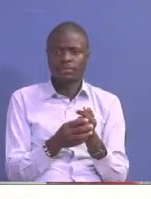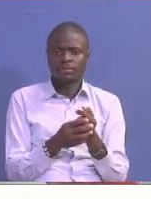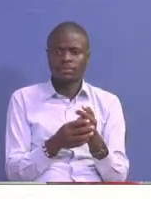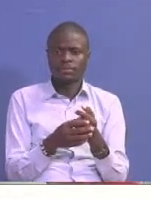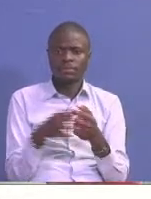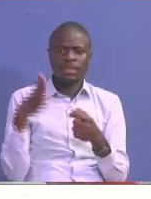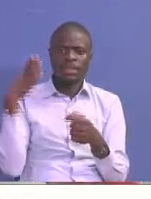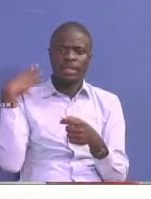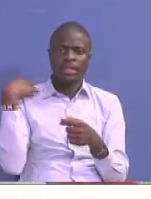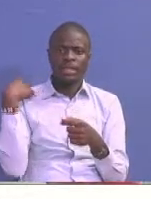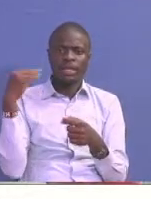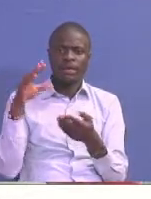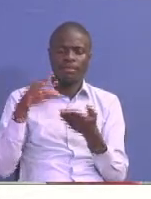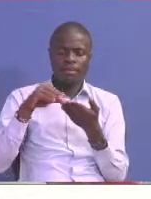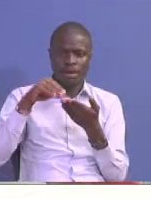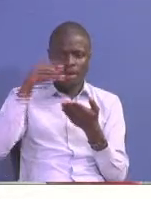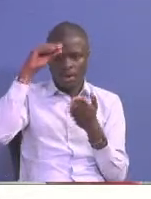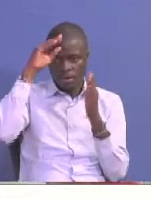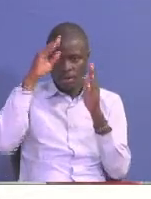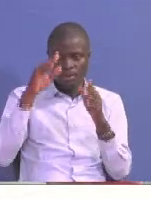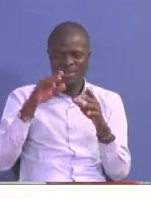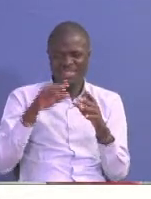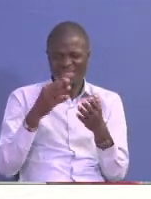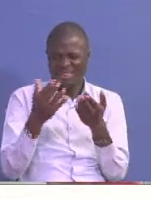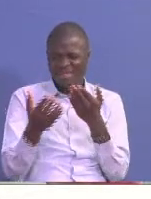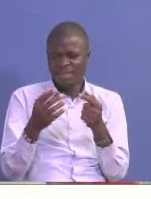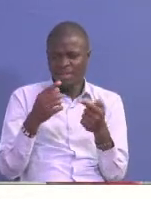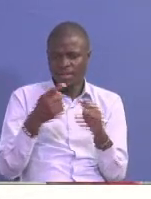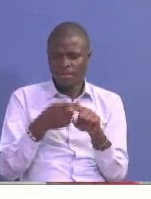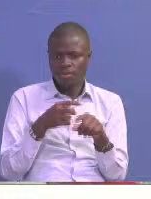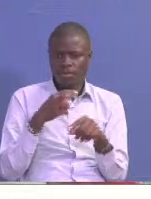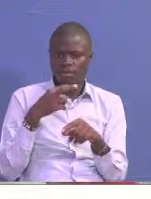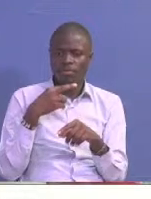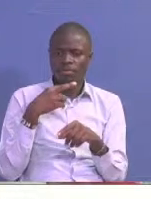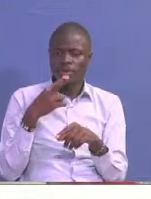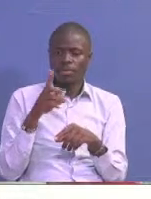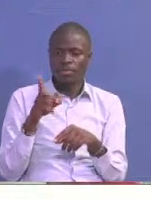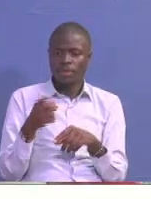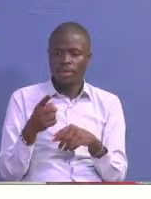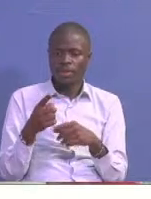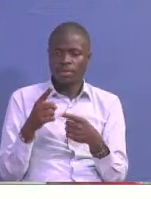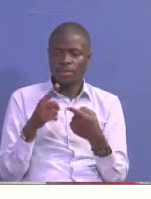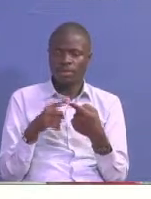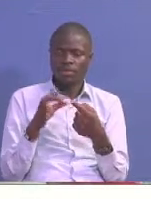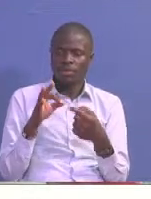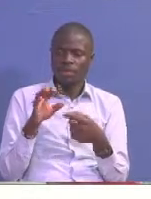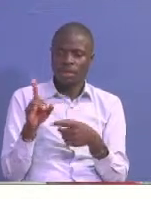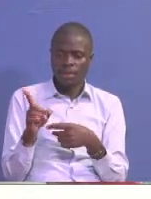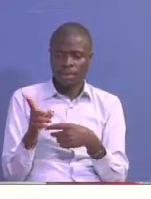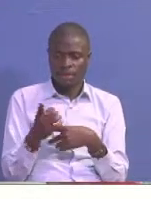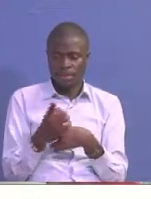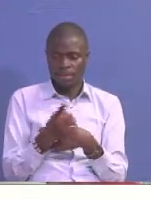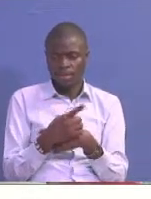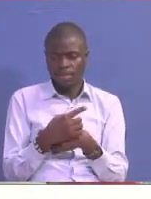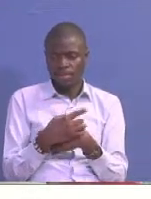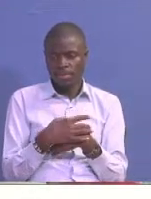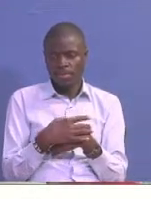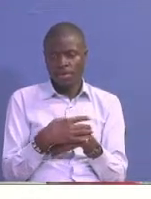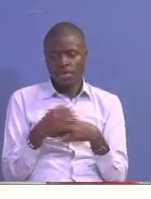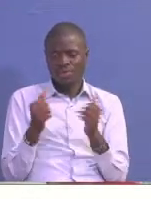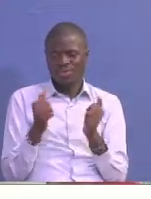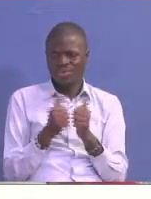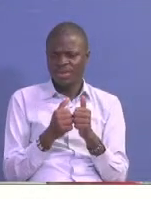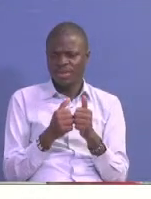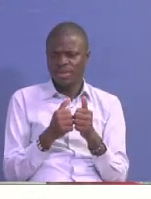the number of students varied around from around 2,000 Nairobi to 3,000, with of